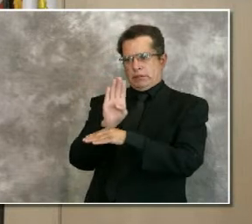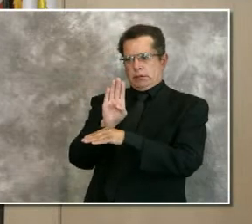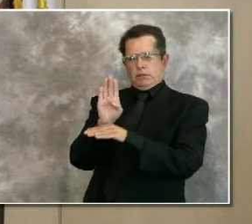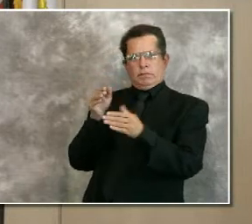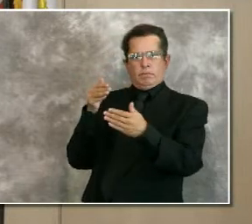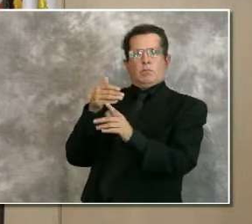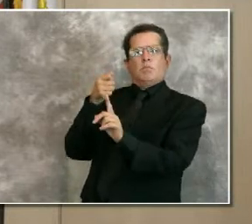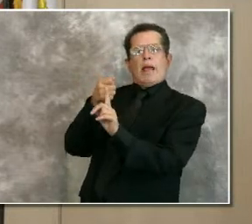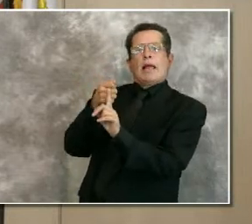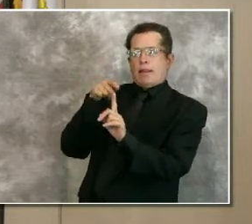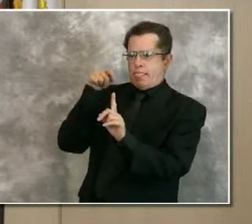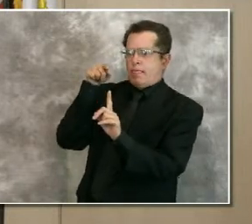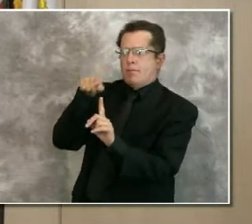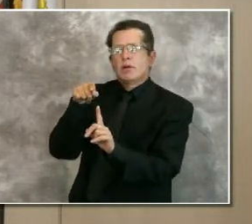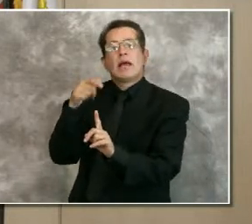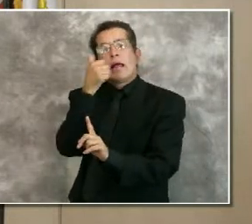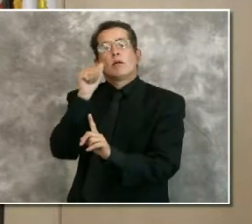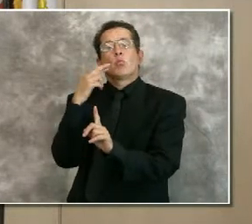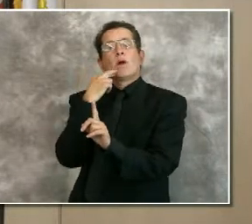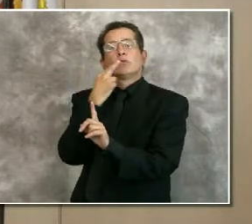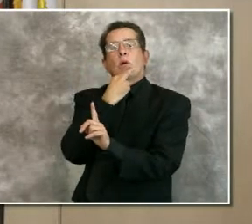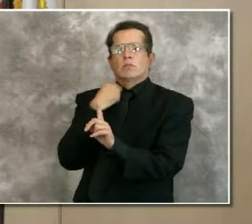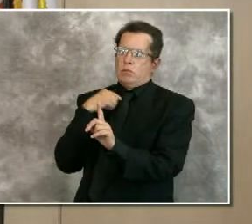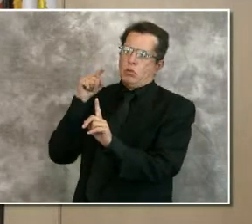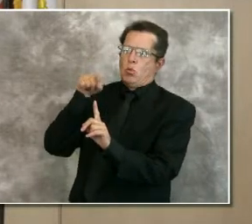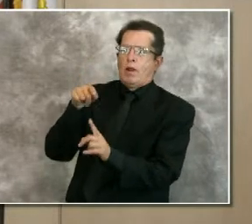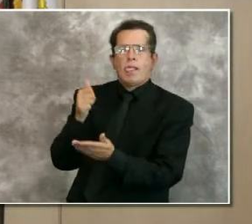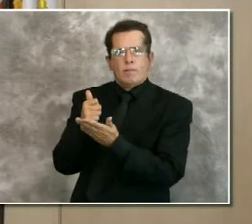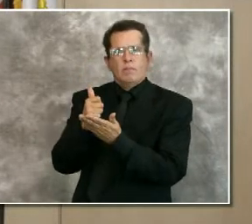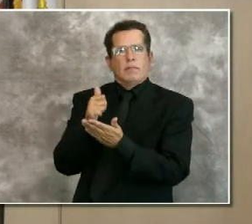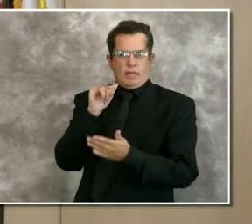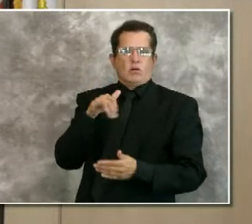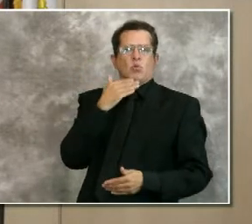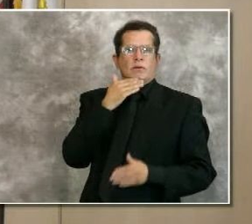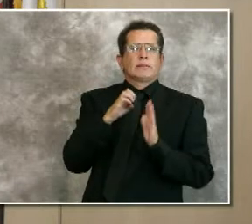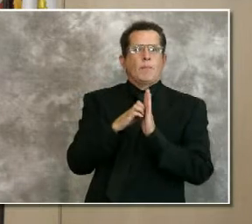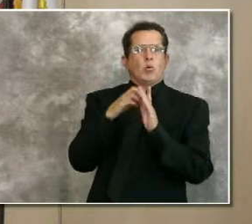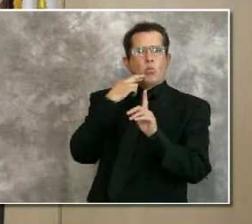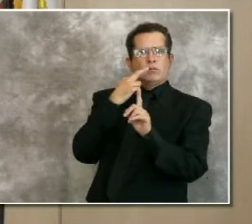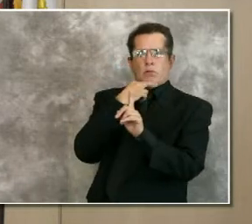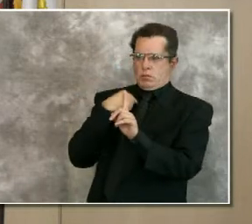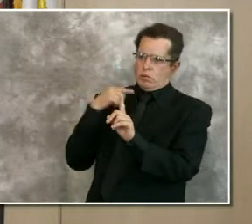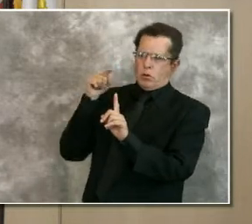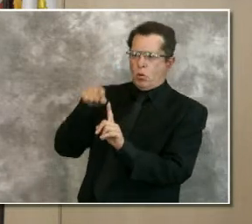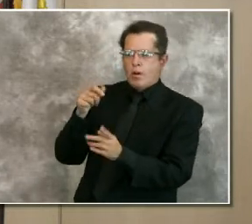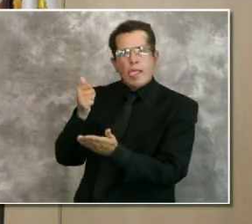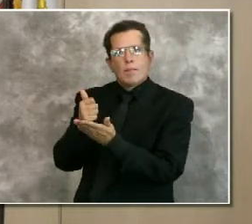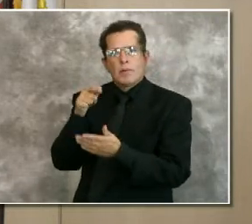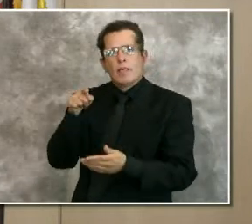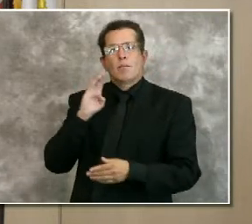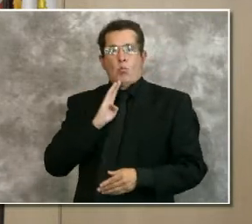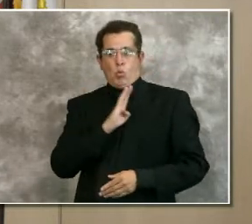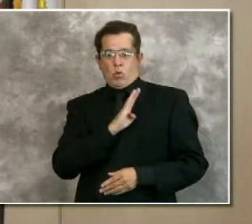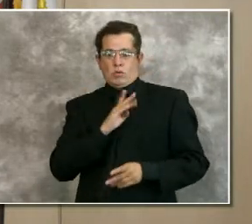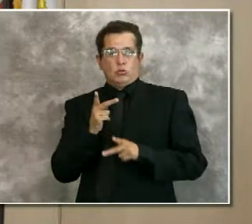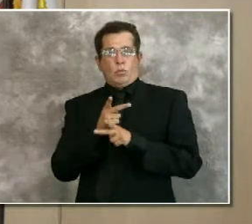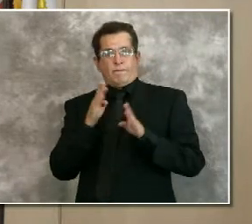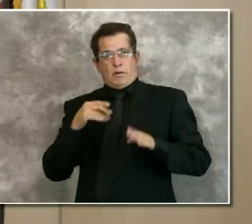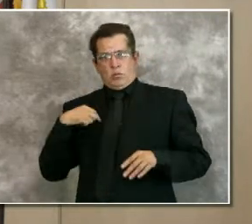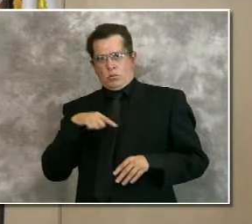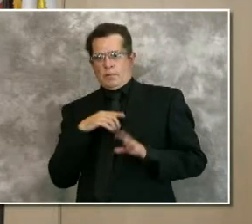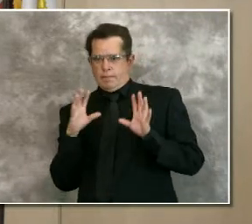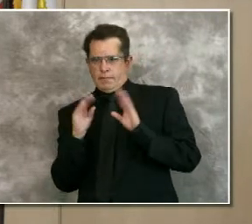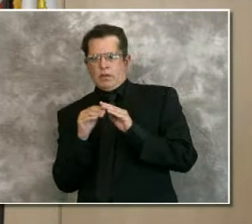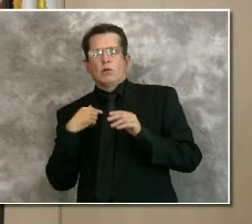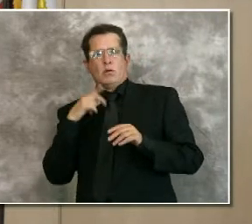is impacted, and particularly restaurants is a great example of that. And even during our Board of Supervisors meeting, we shared what we would